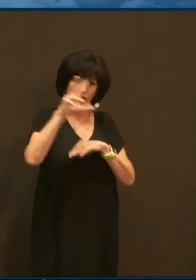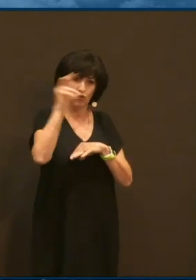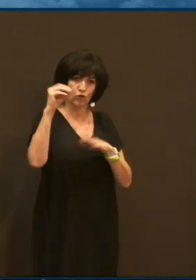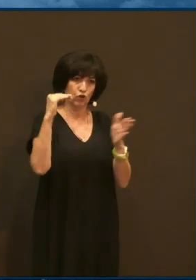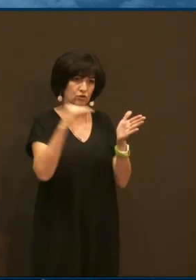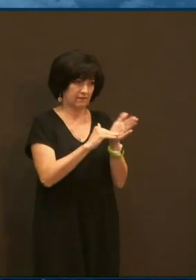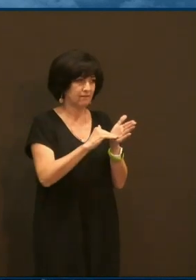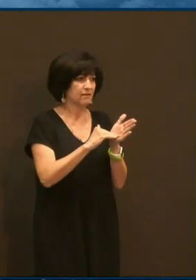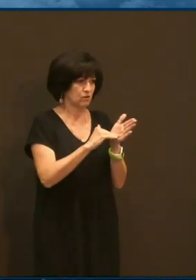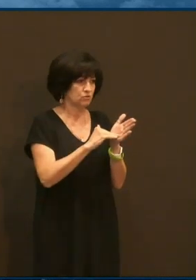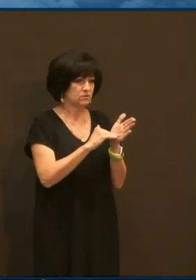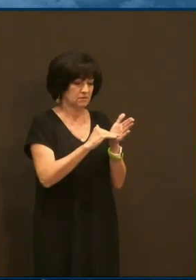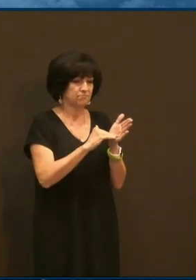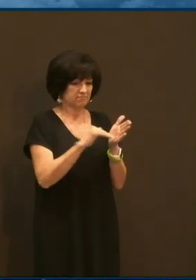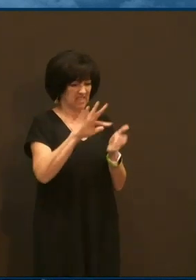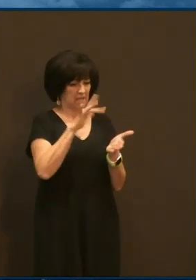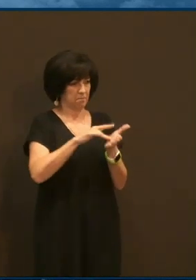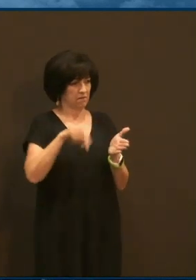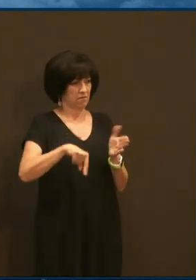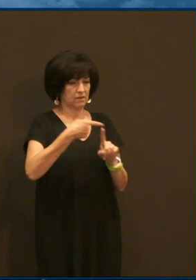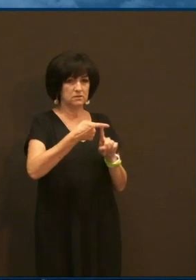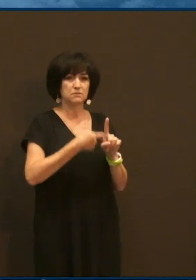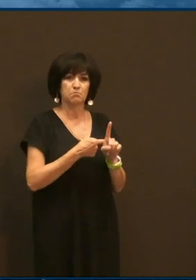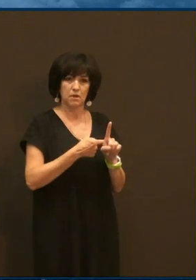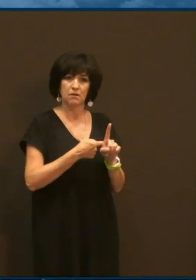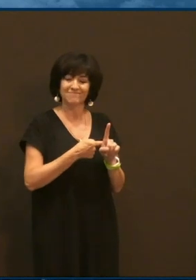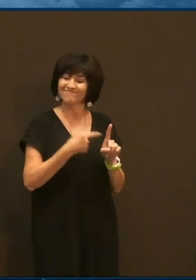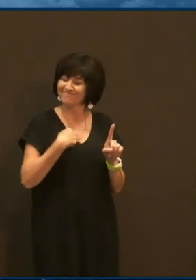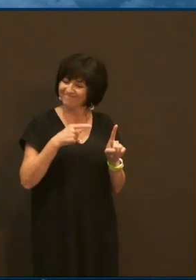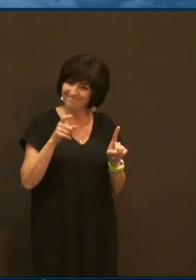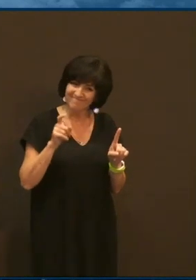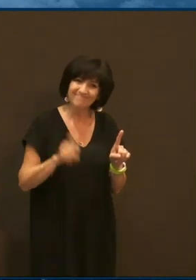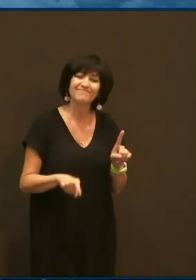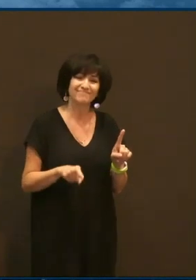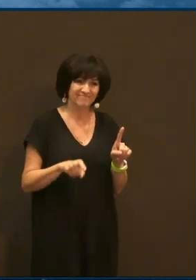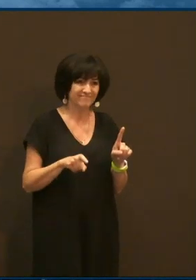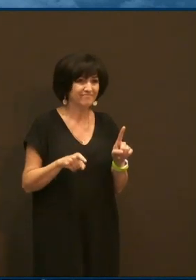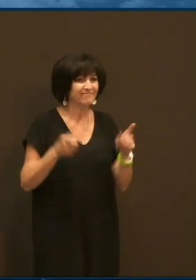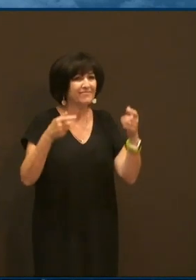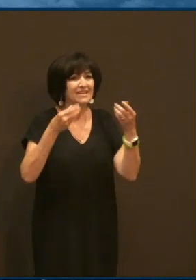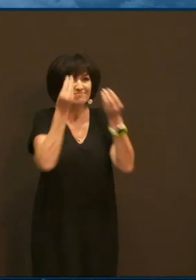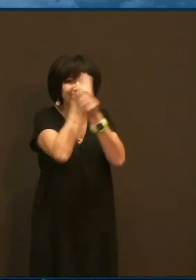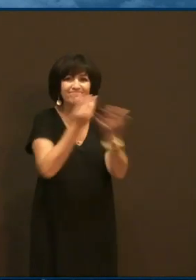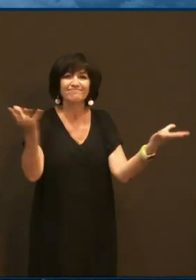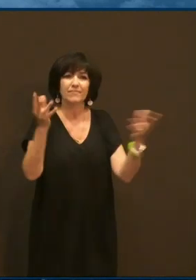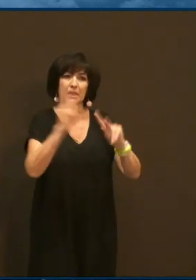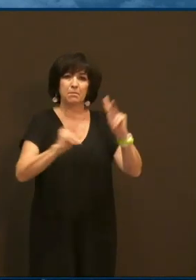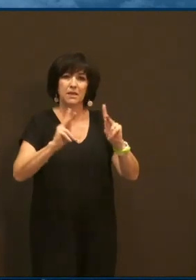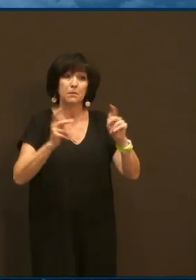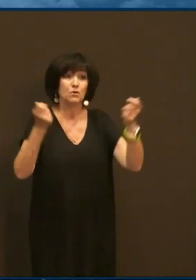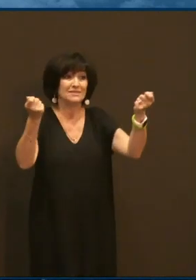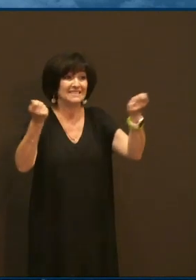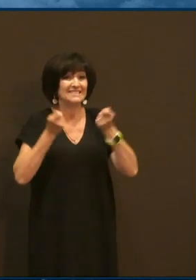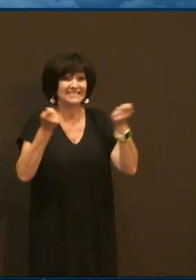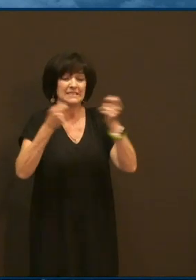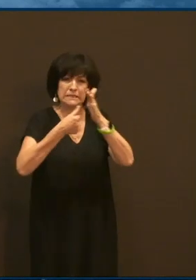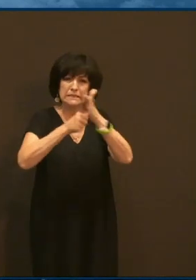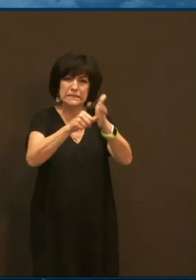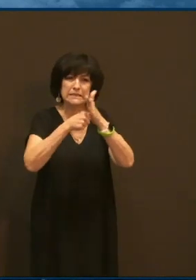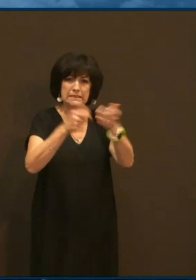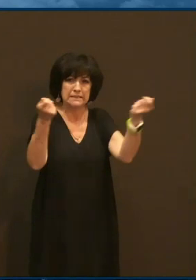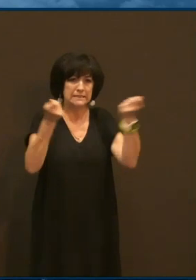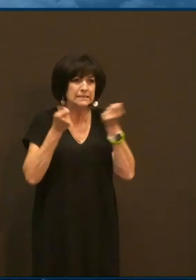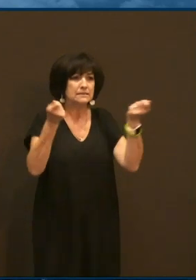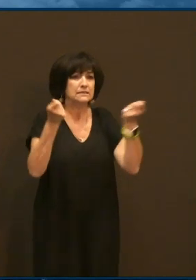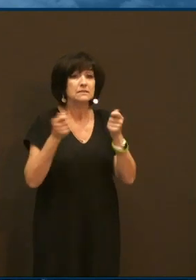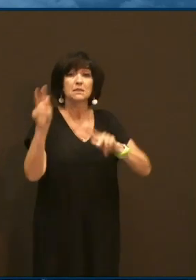midway through this month. We do need to get the message out, get tested, because, as time